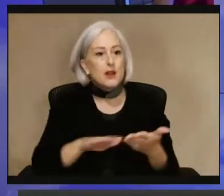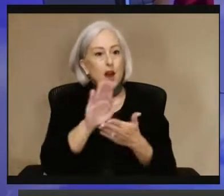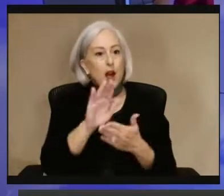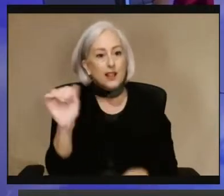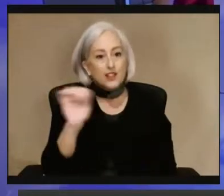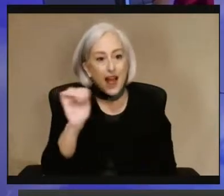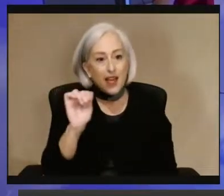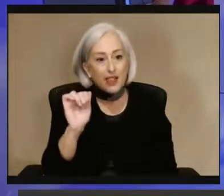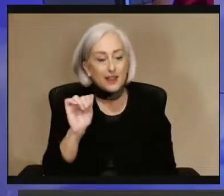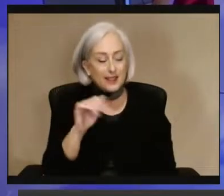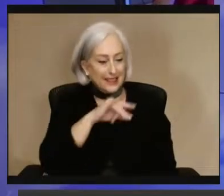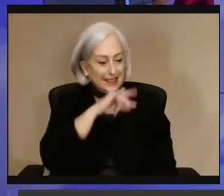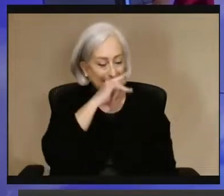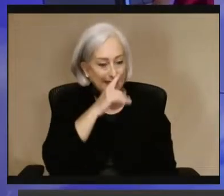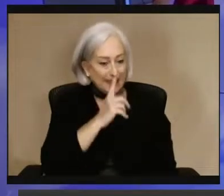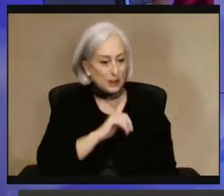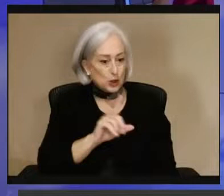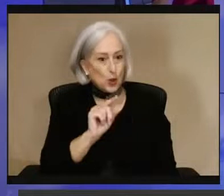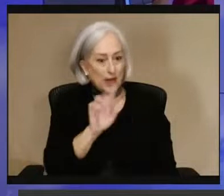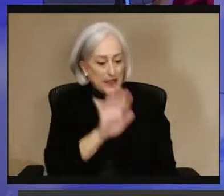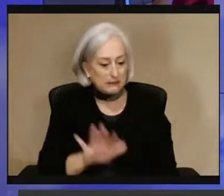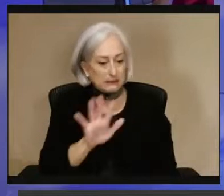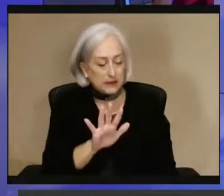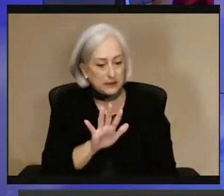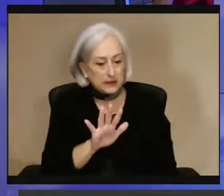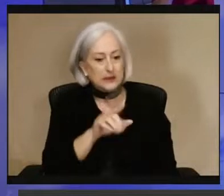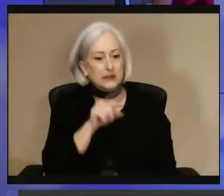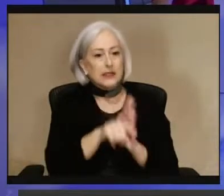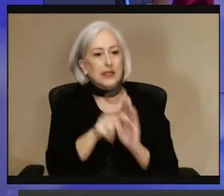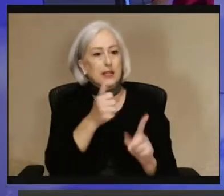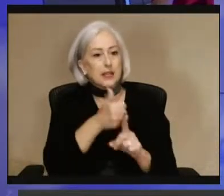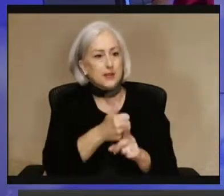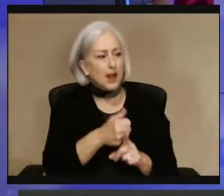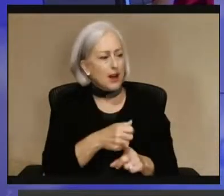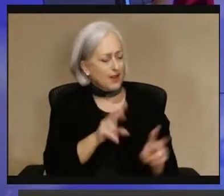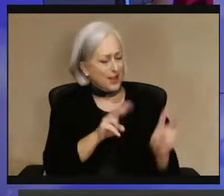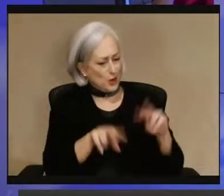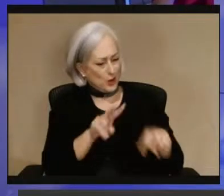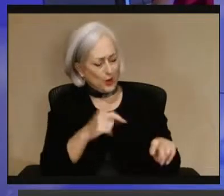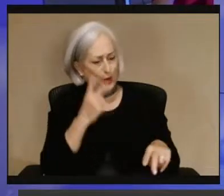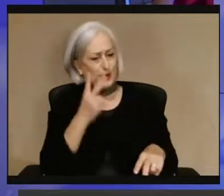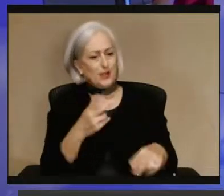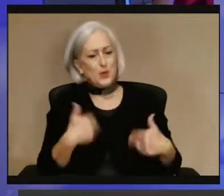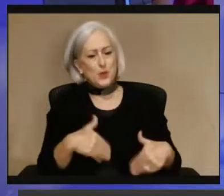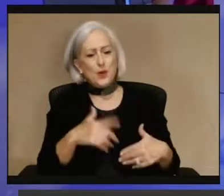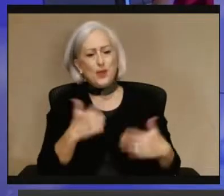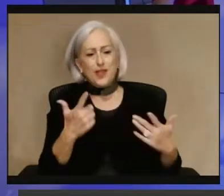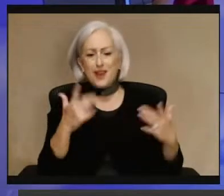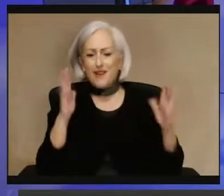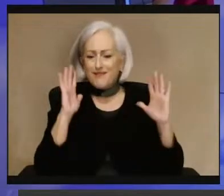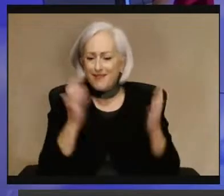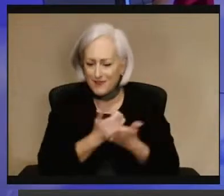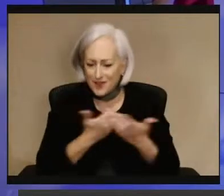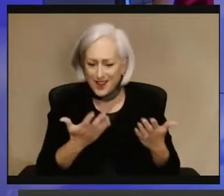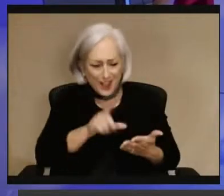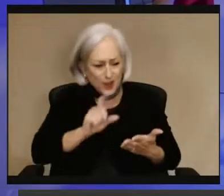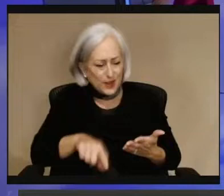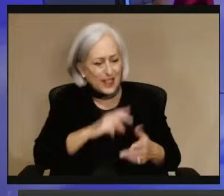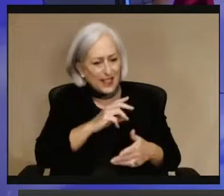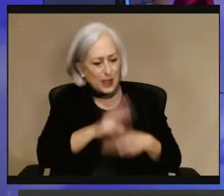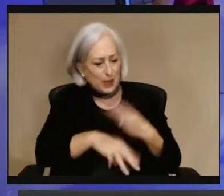20s taking their own life. When you look at them and you think they've got the world by the tail, just starting out. What do you make of that? This recent,